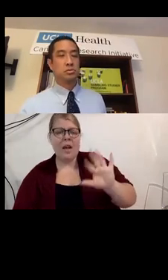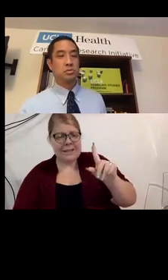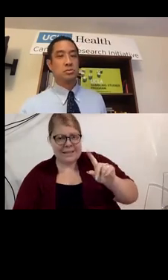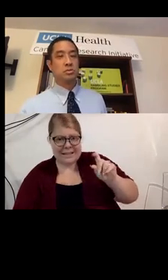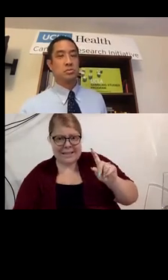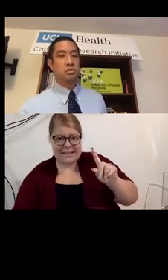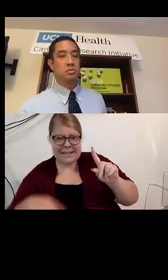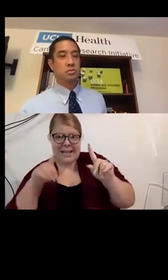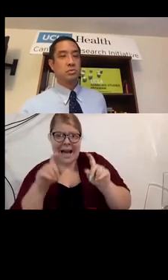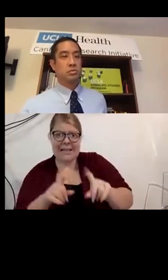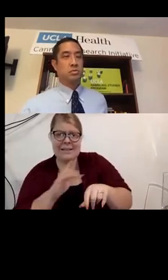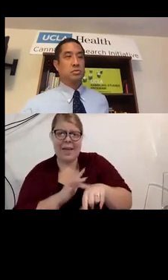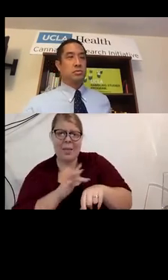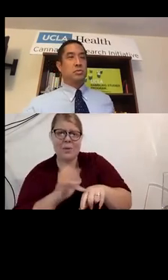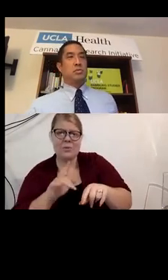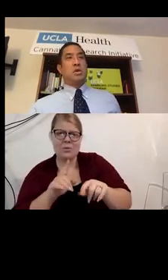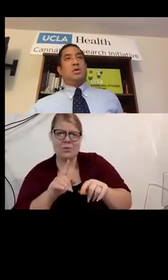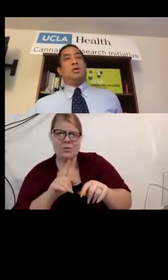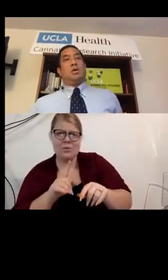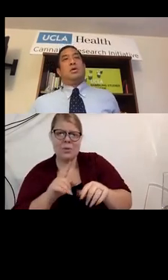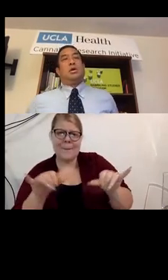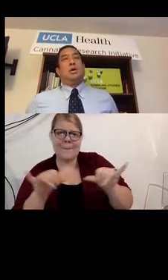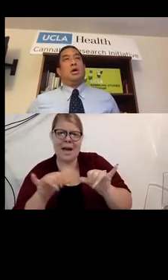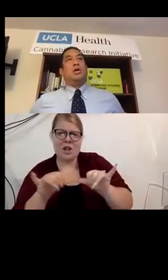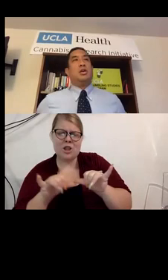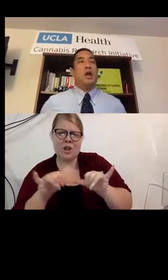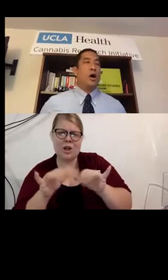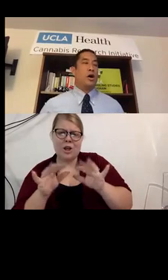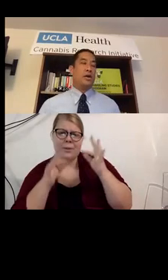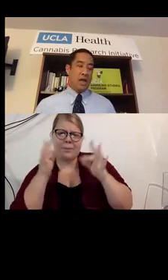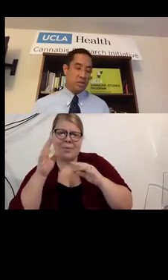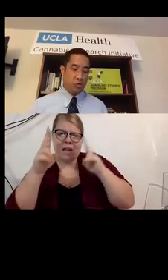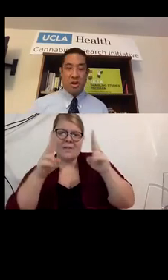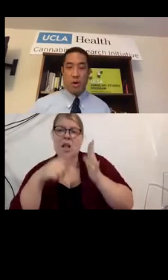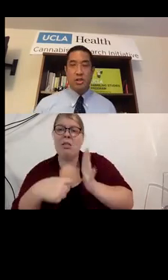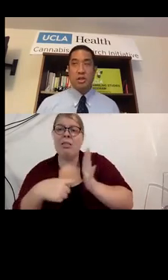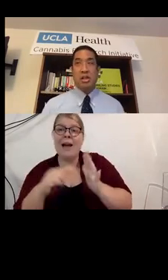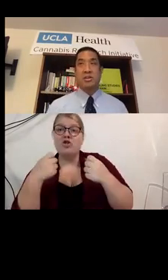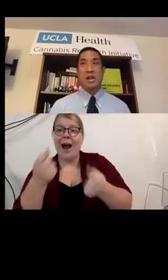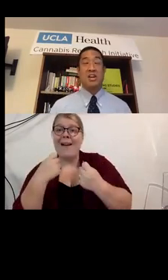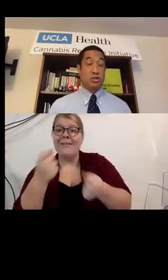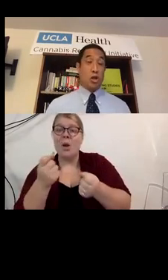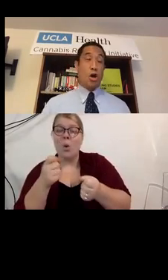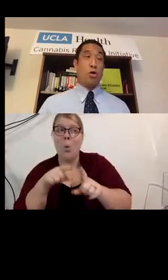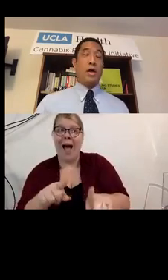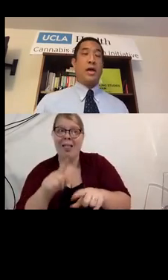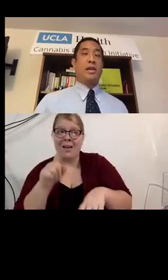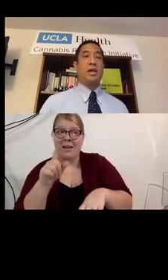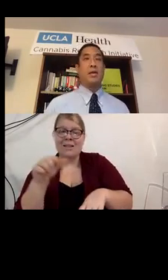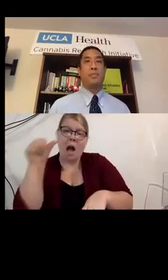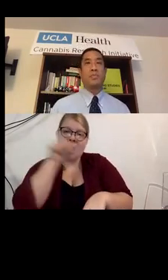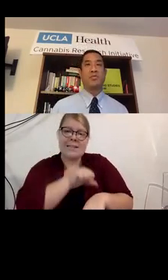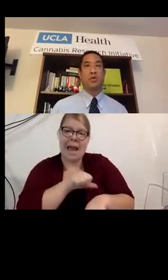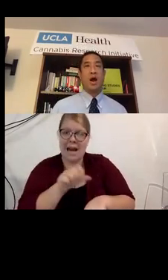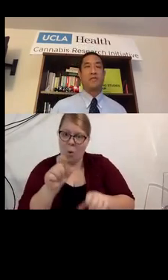cannabis intoxication? Is it related to driving while intoxicated? You know, that's a great question. The answer to that is no. And